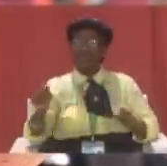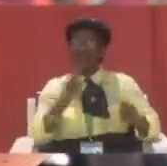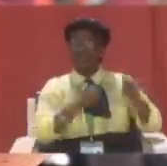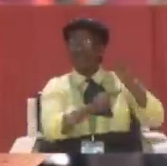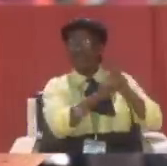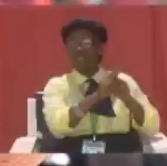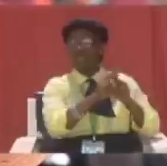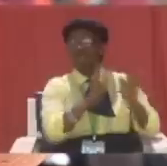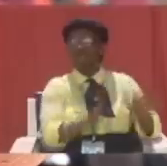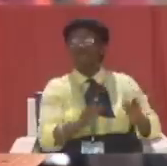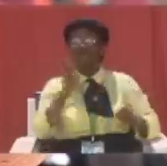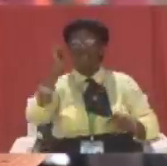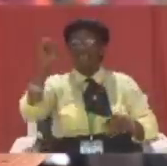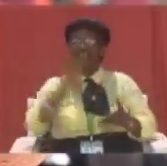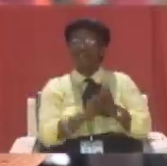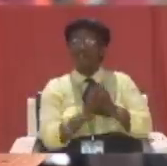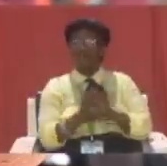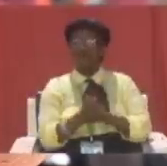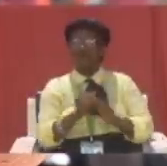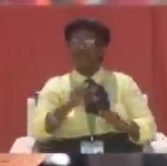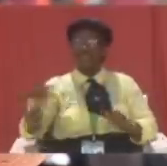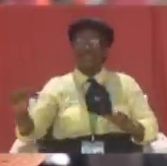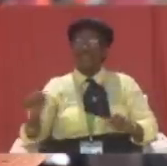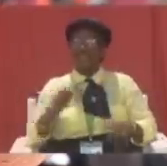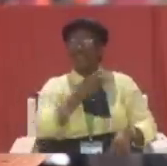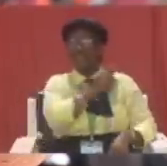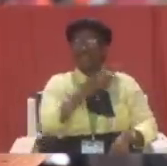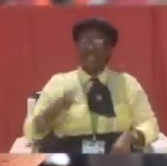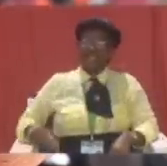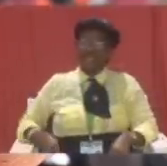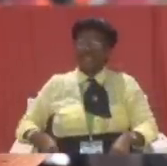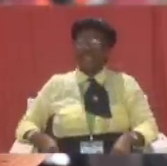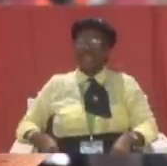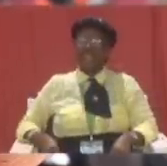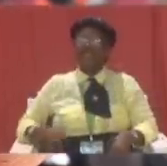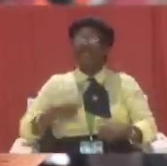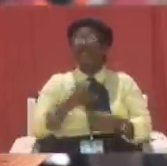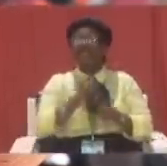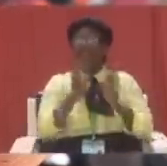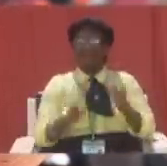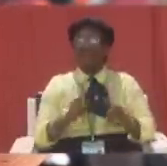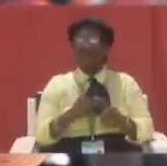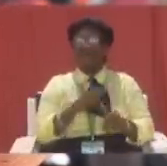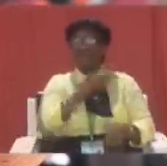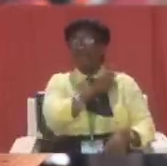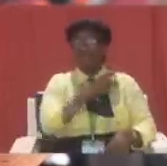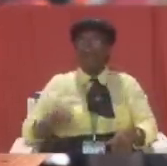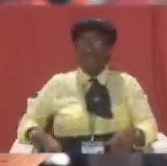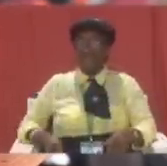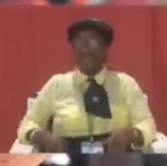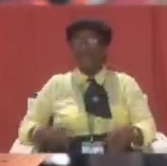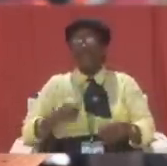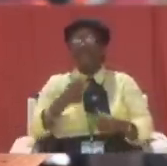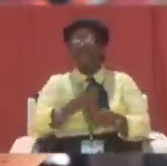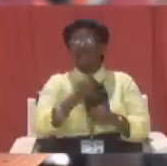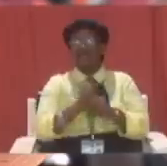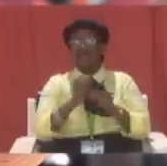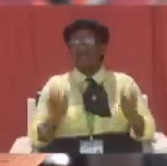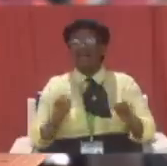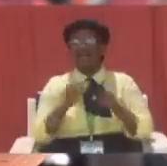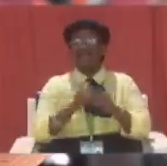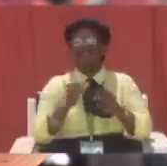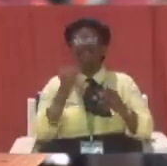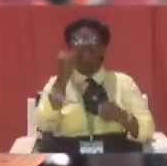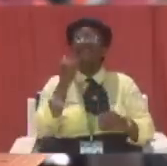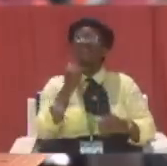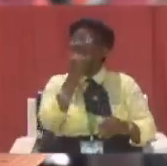became a kingmaker, the first kingmaker in Israel. 1 Samuel